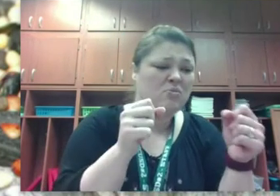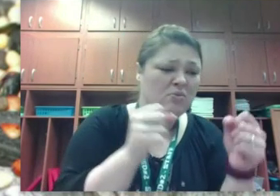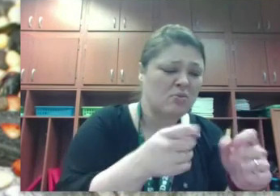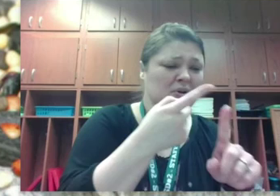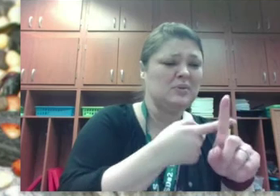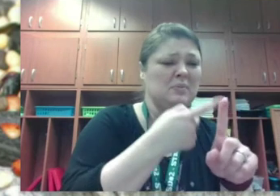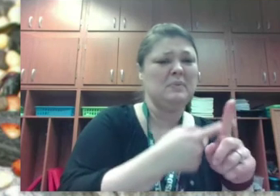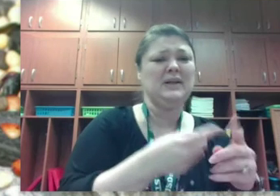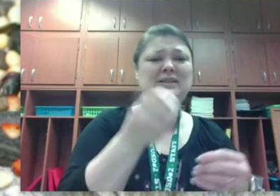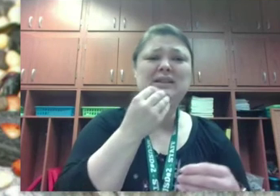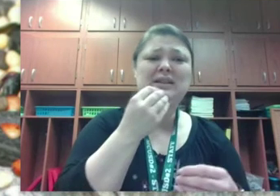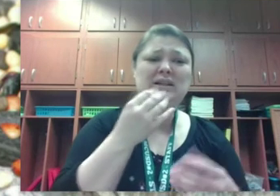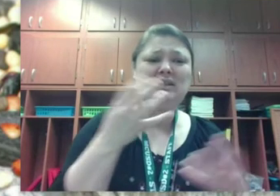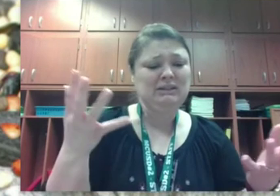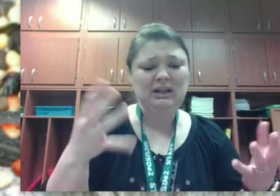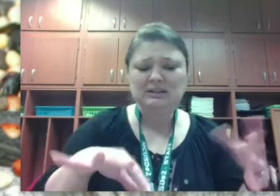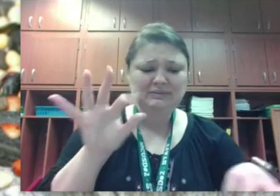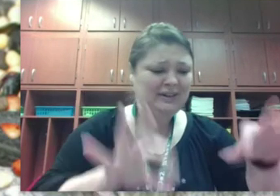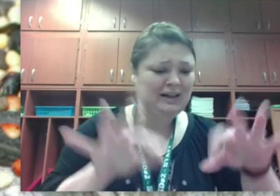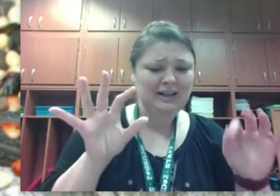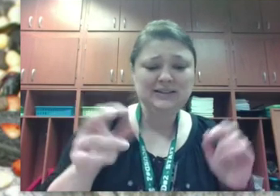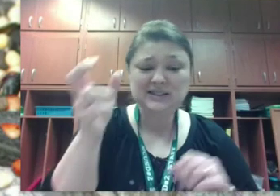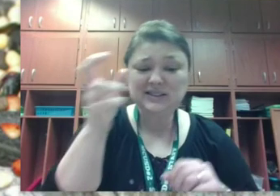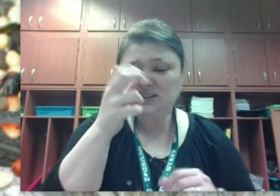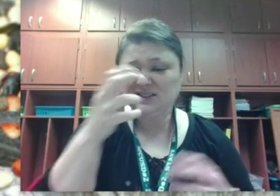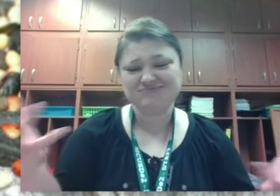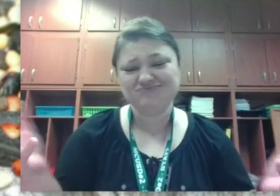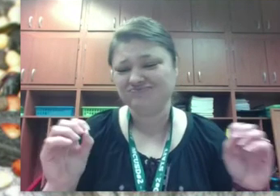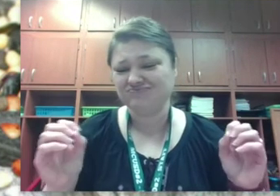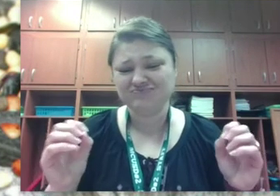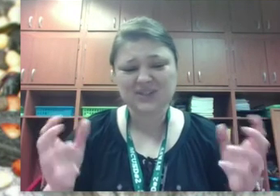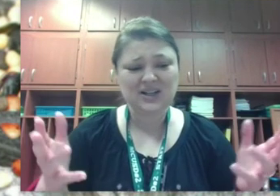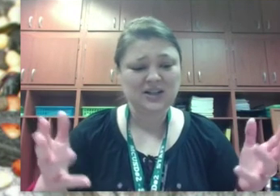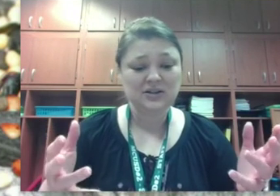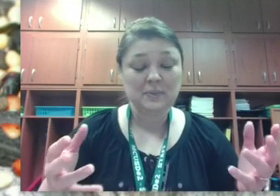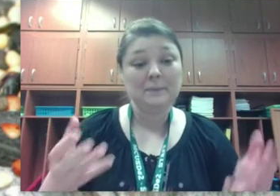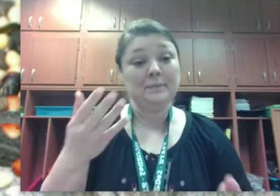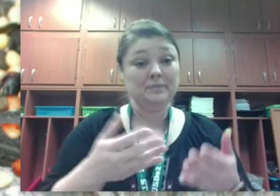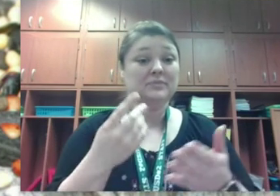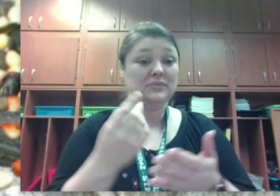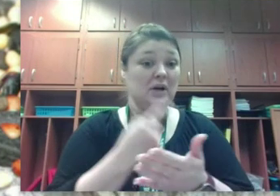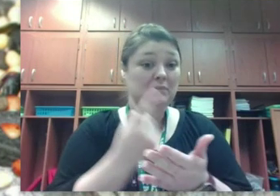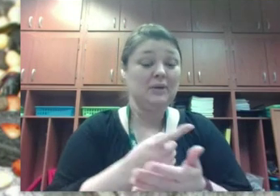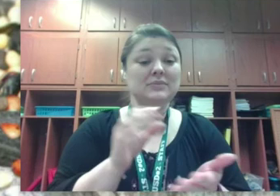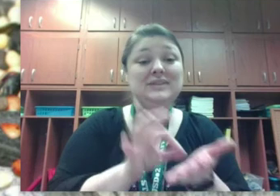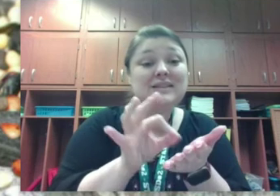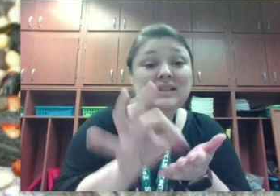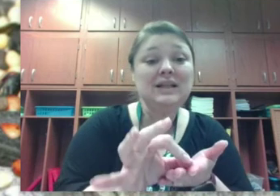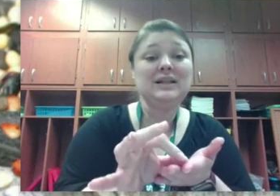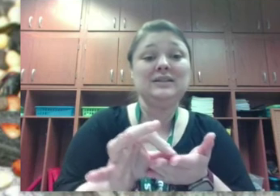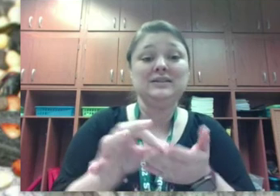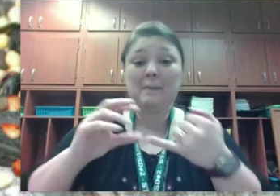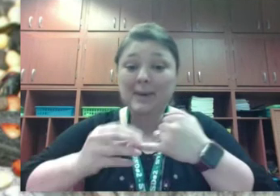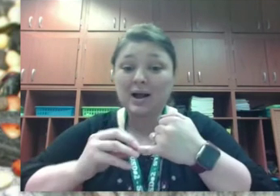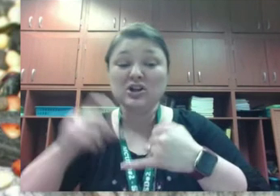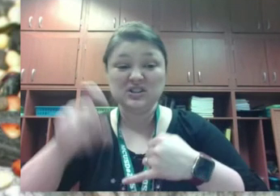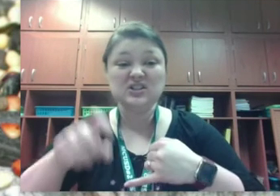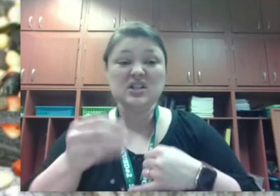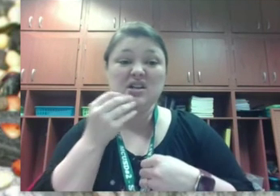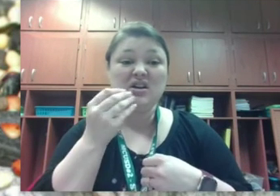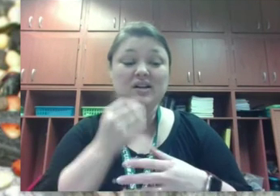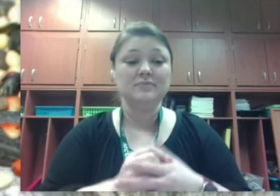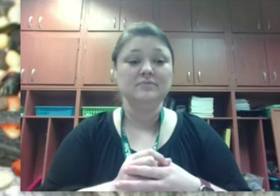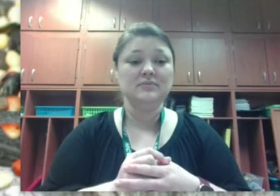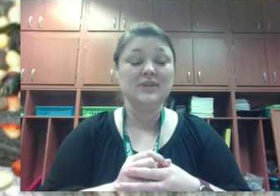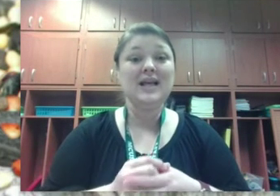eat what insects they can find, but also seeds and berries. But they need about 10 times